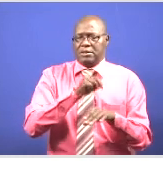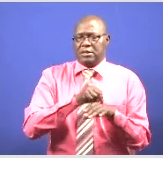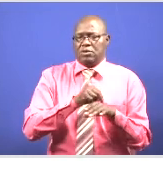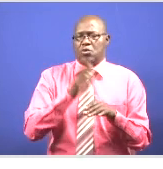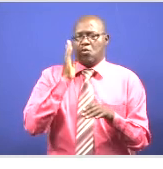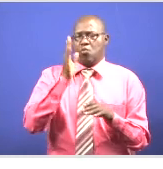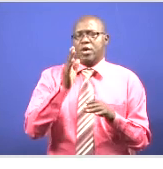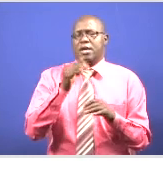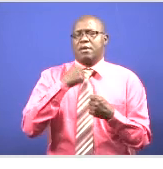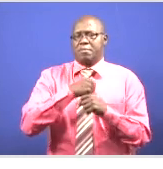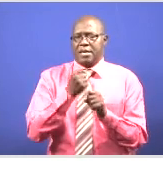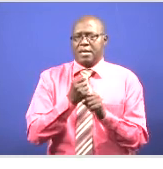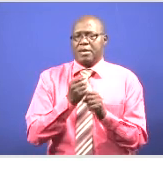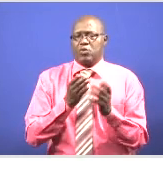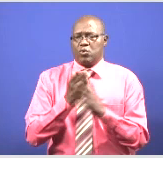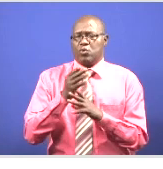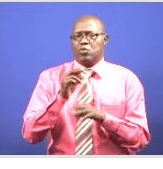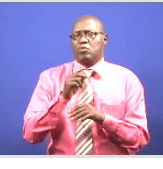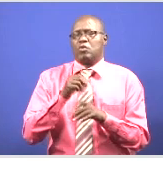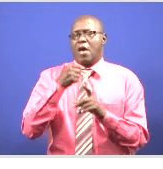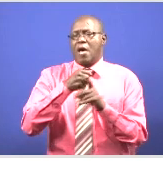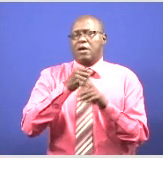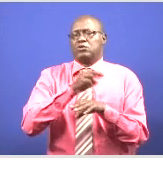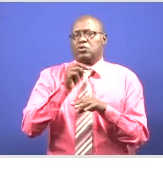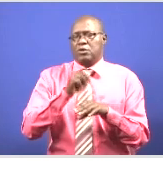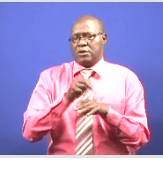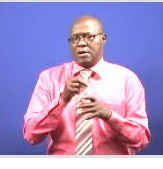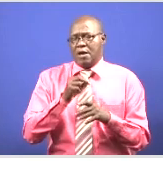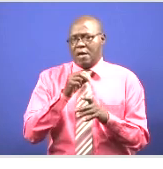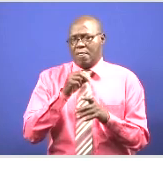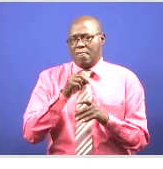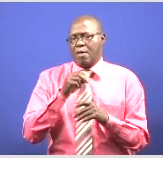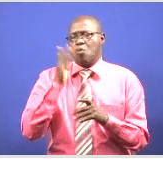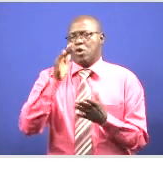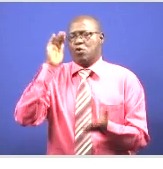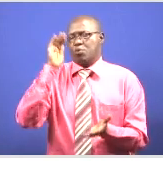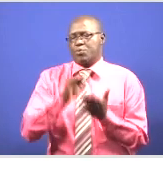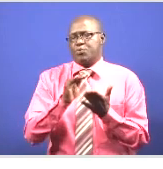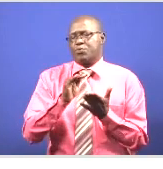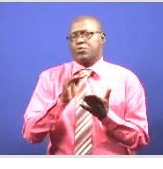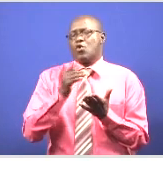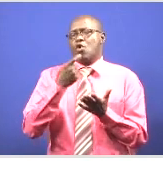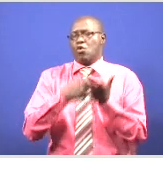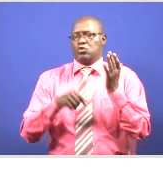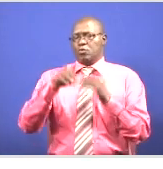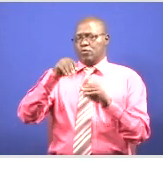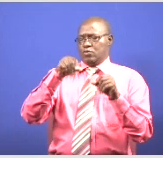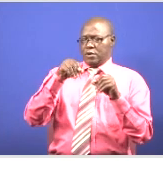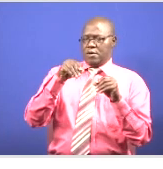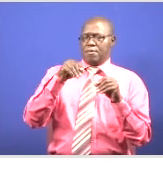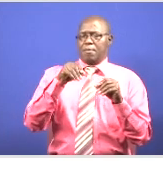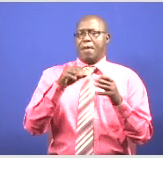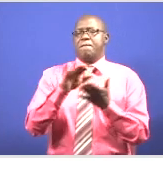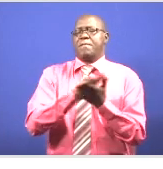the hustlers. Mm-hmm. And that they are going to reduce the cost of unga, mm-hmm. you know, the basic commodities of life. Mm-hmm,